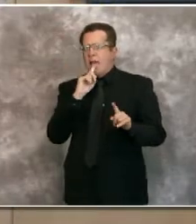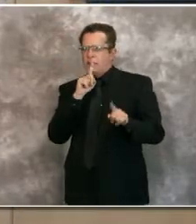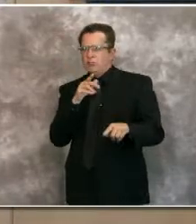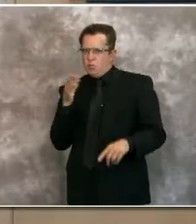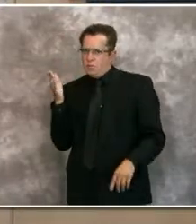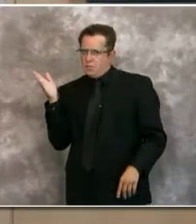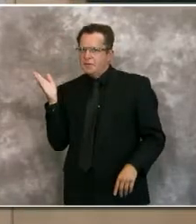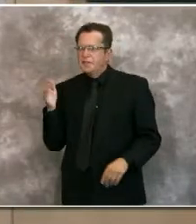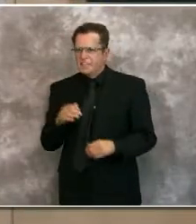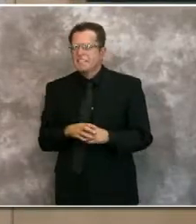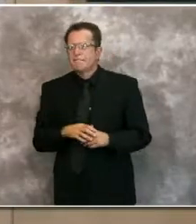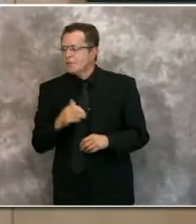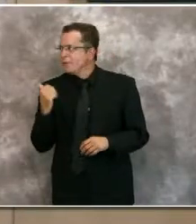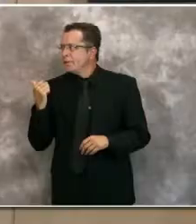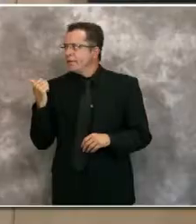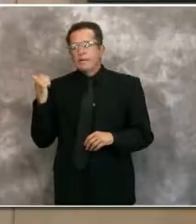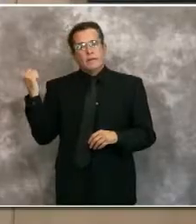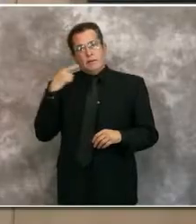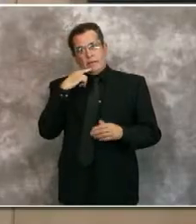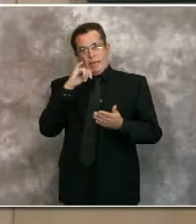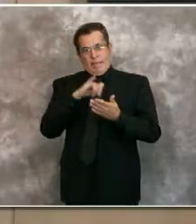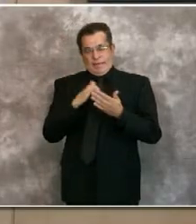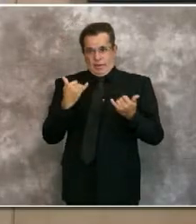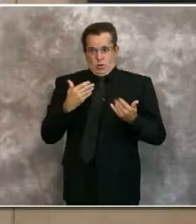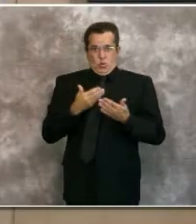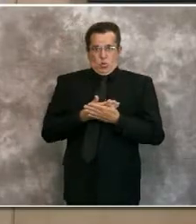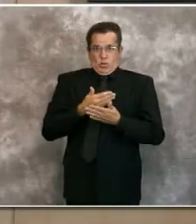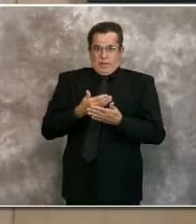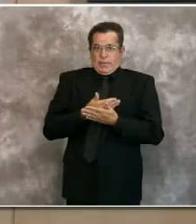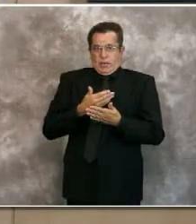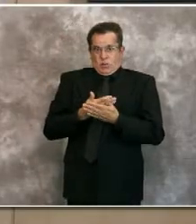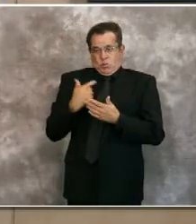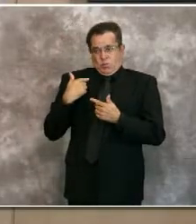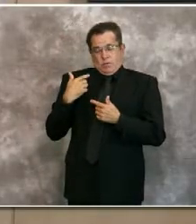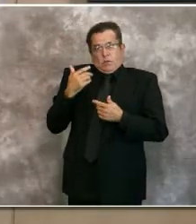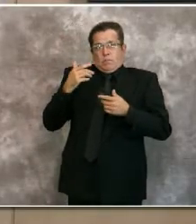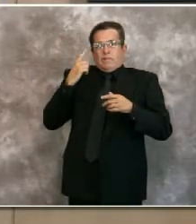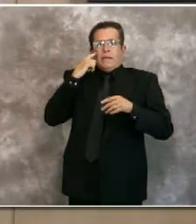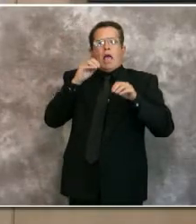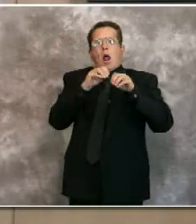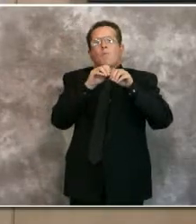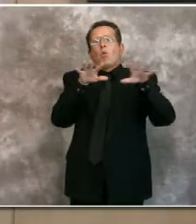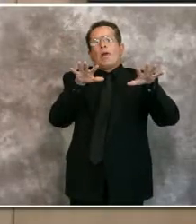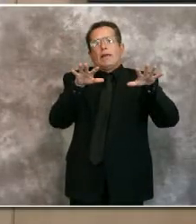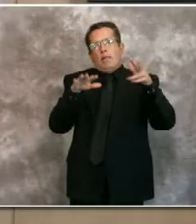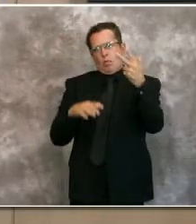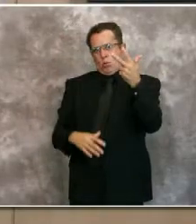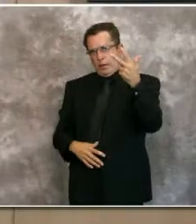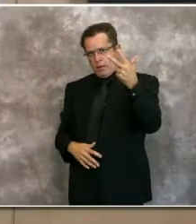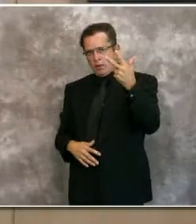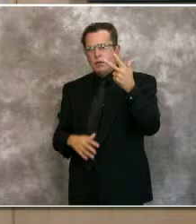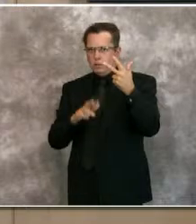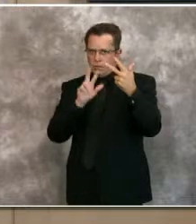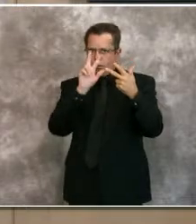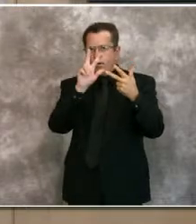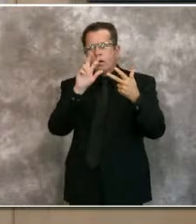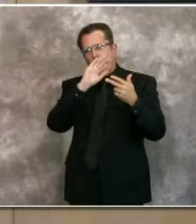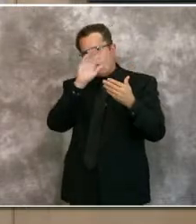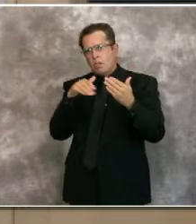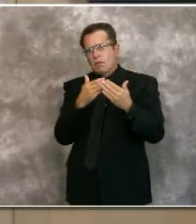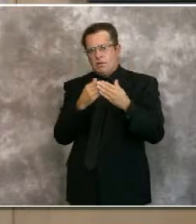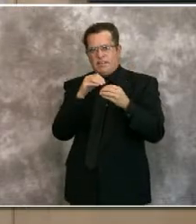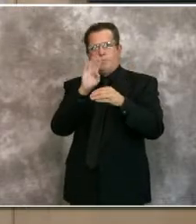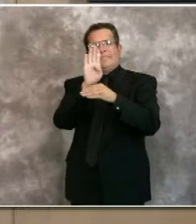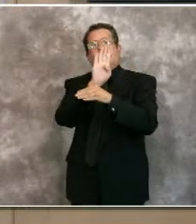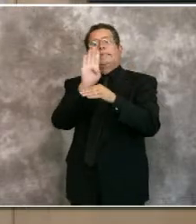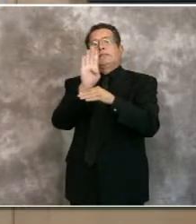Sure. The most recent 3 outbreaks were all in